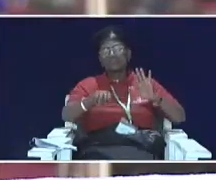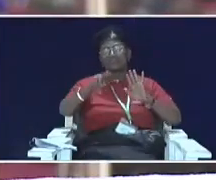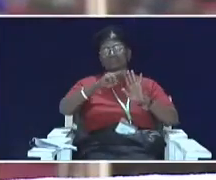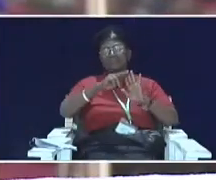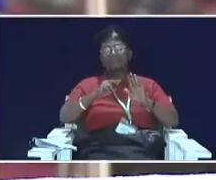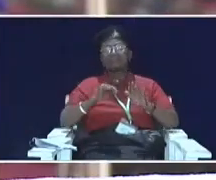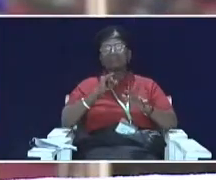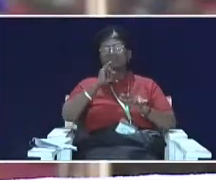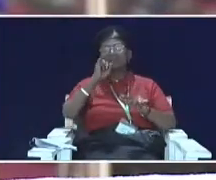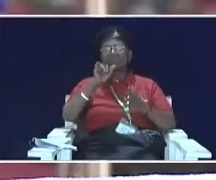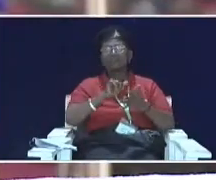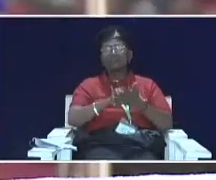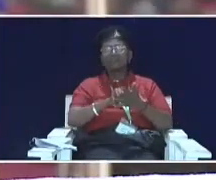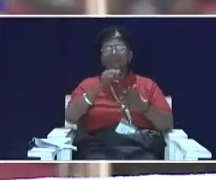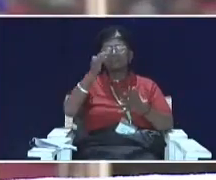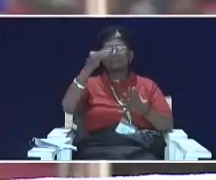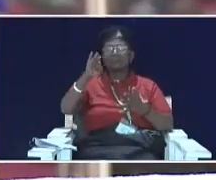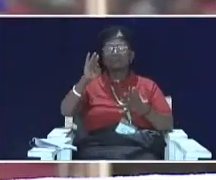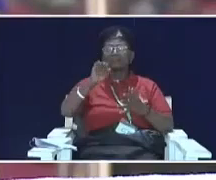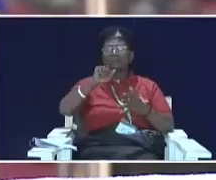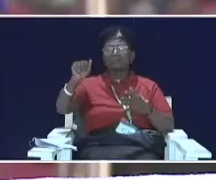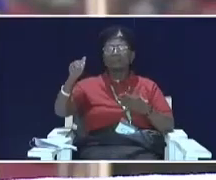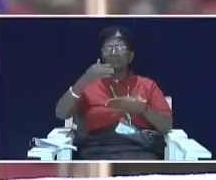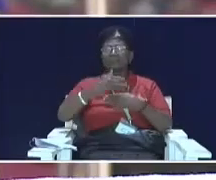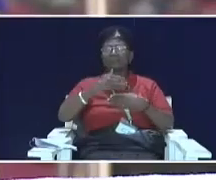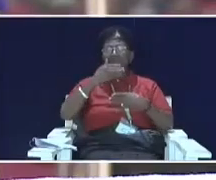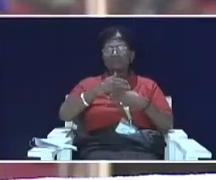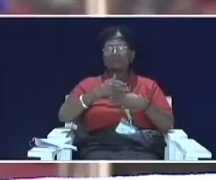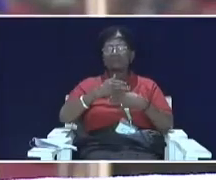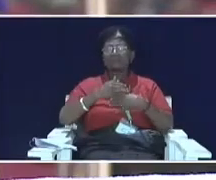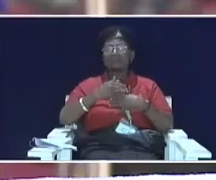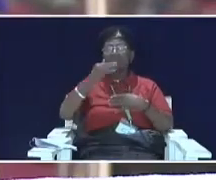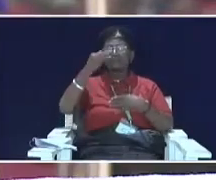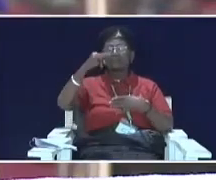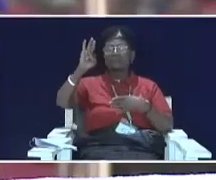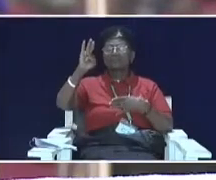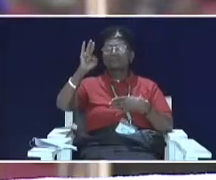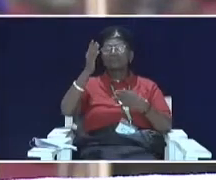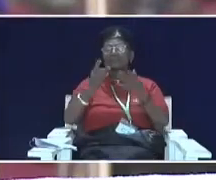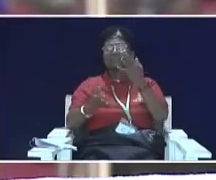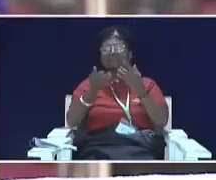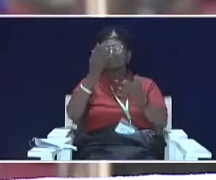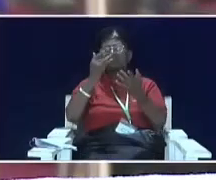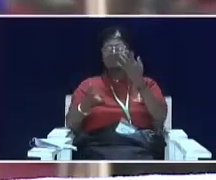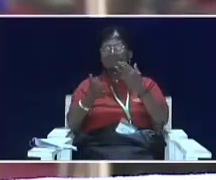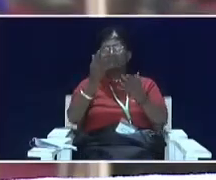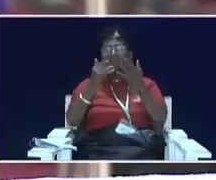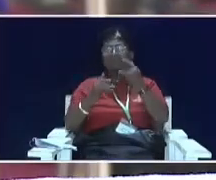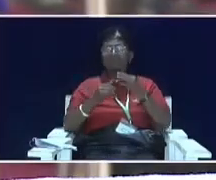is that of a wall of fire.